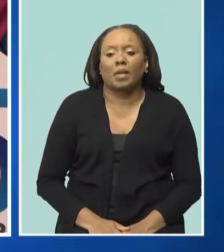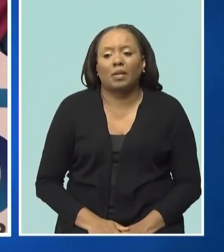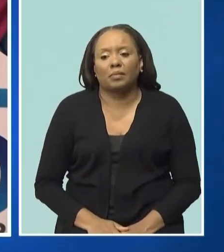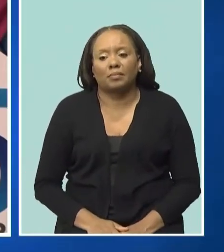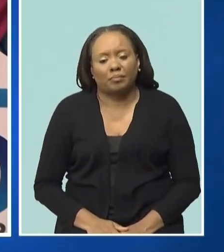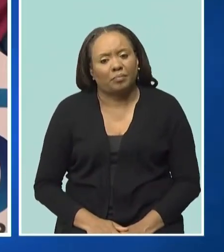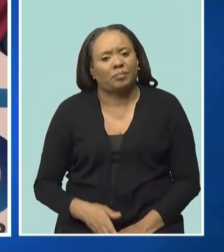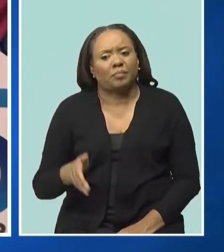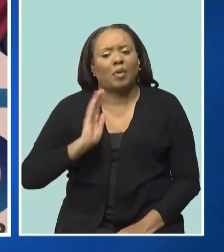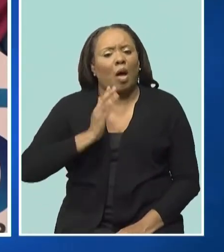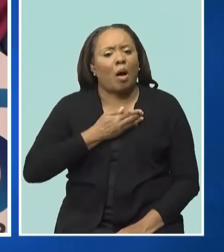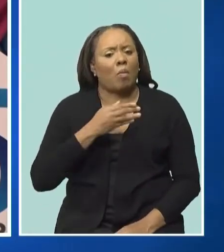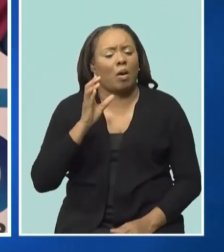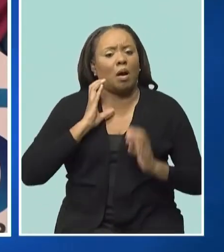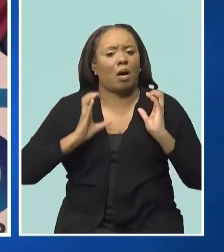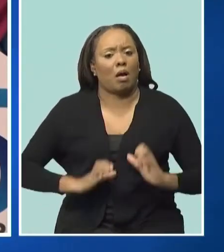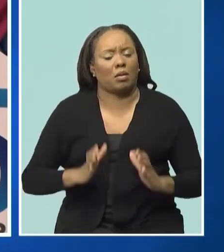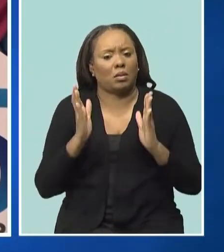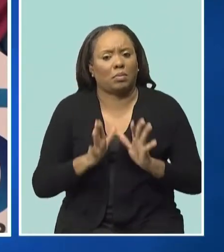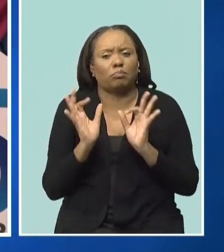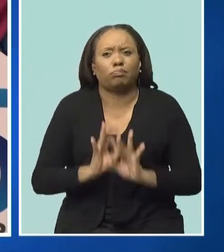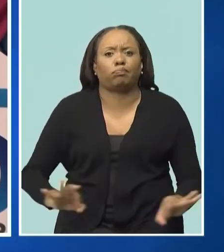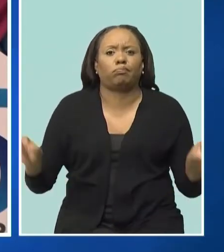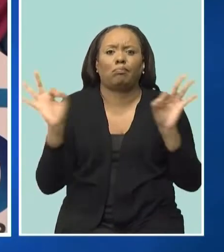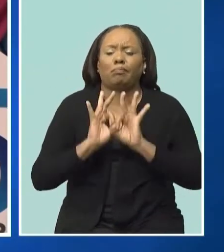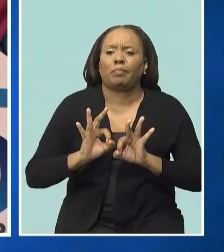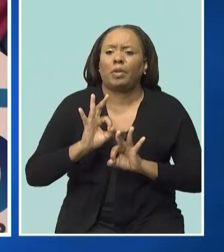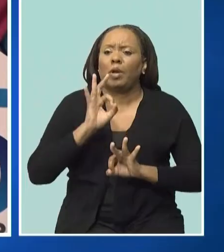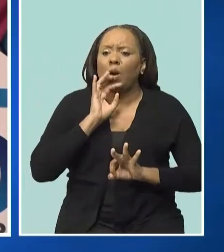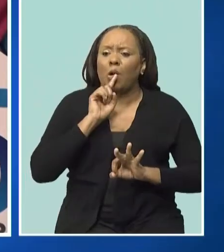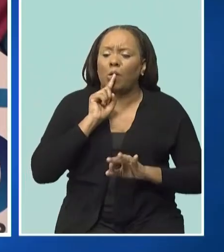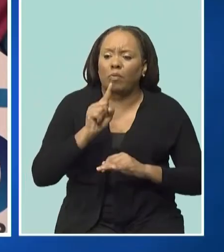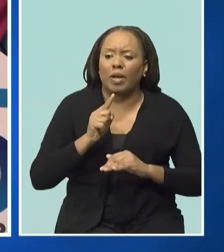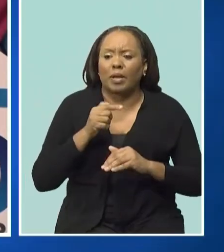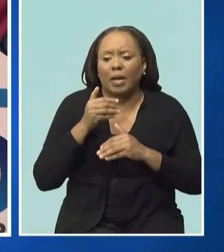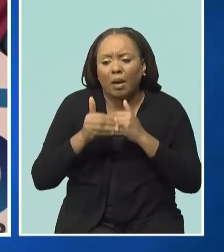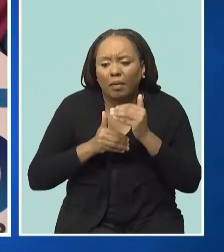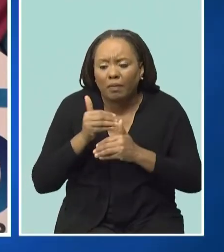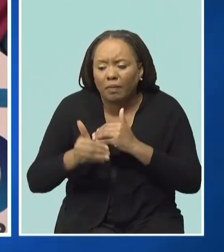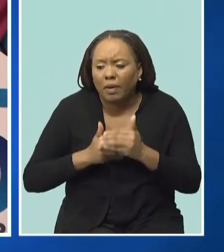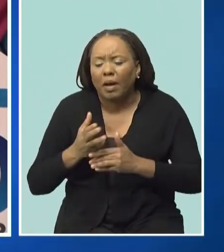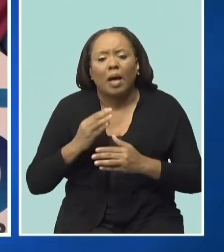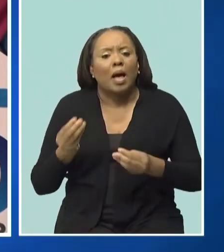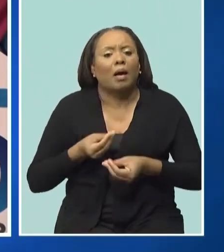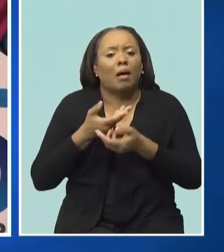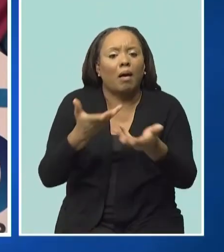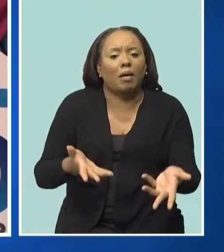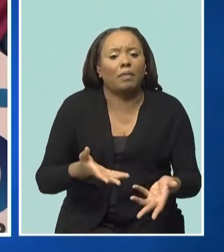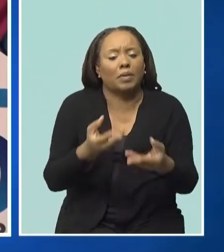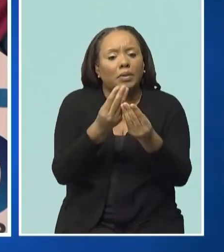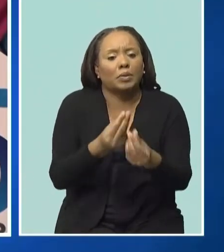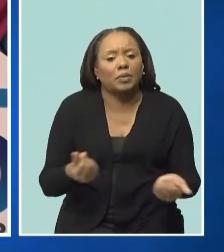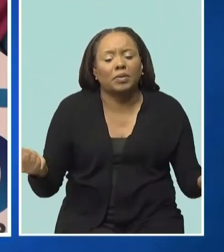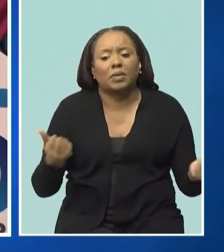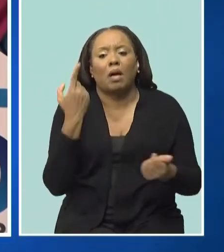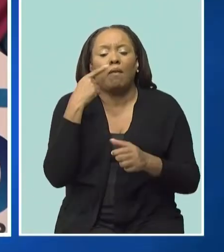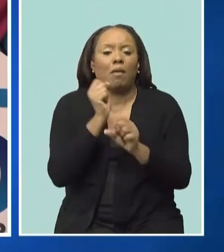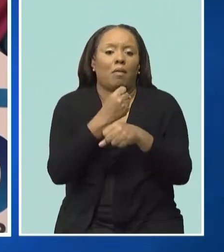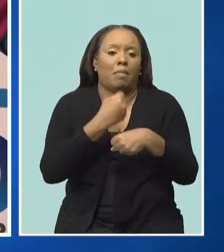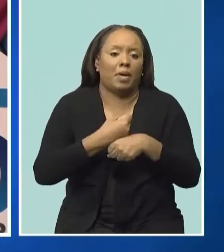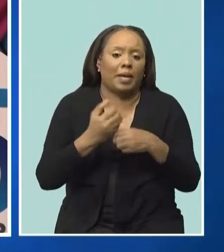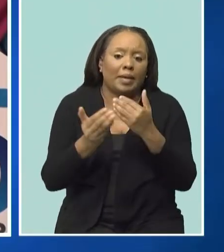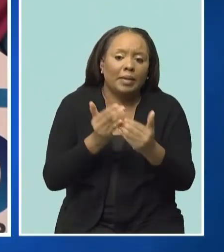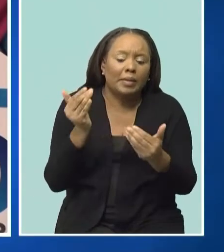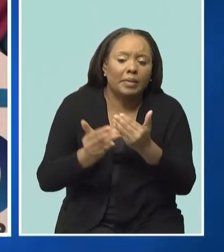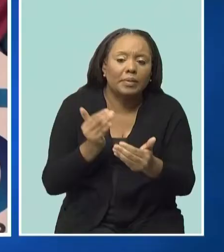the products that inspire and bring comfort to them, while delivering the solutions that seek to make it easier and seamless to